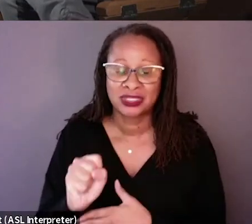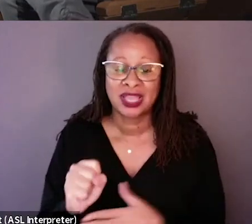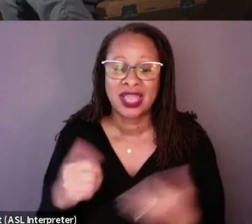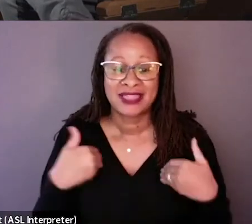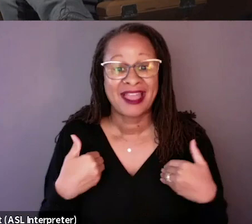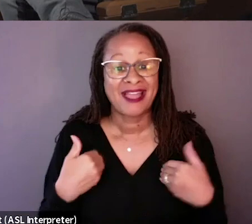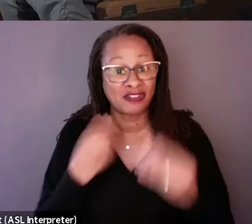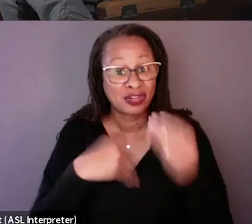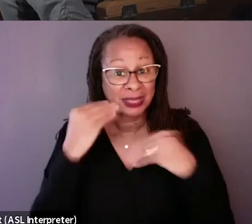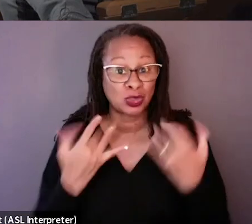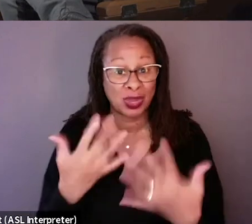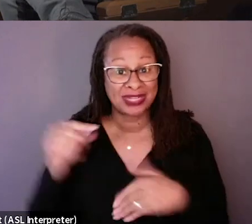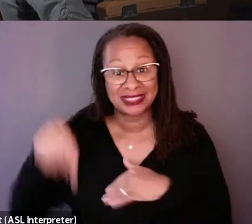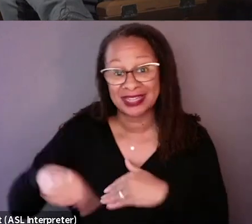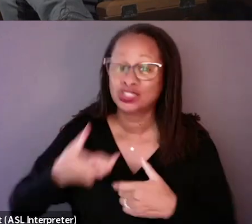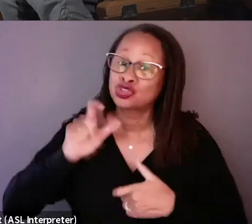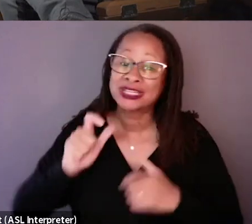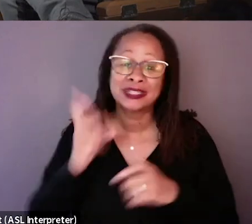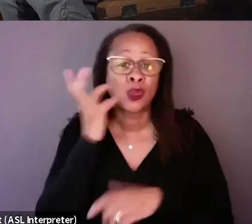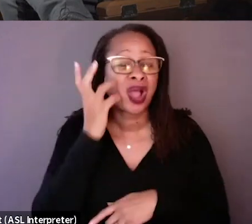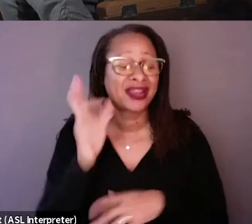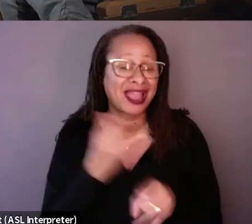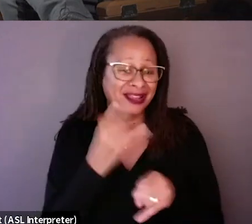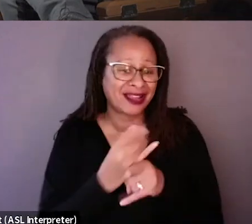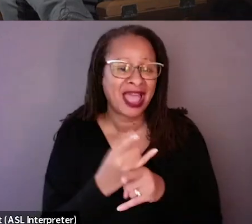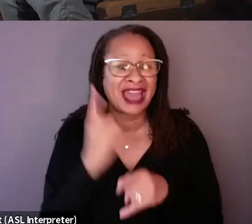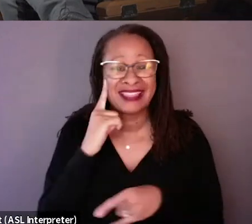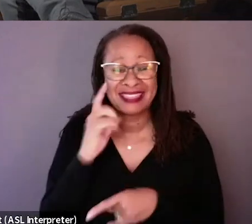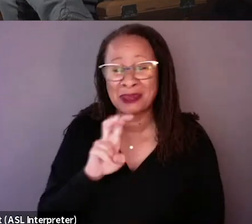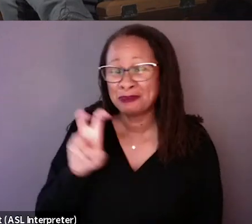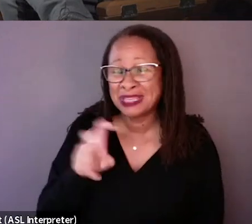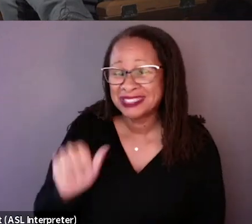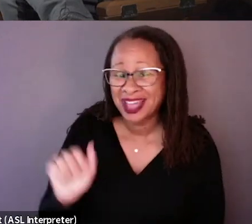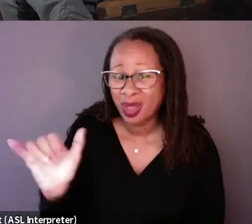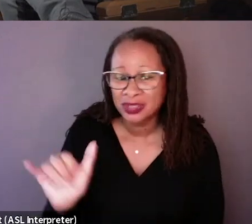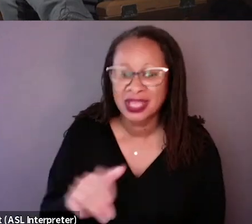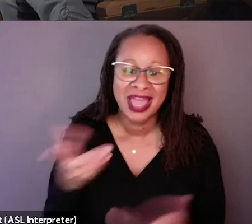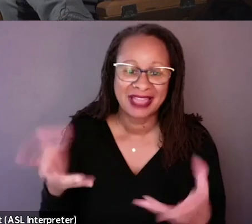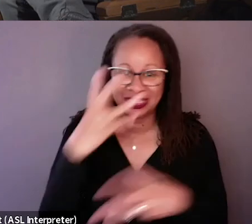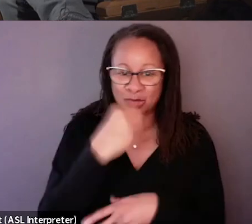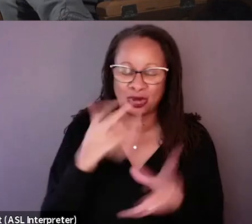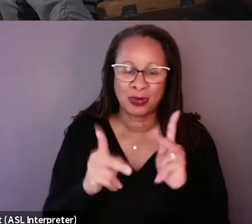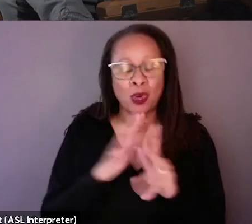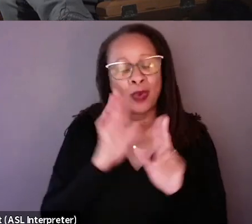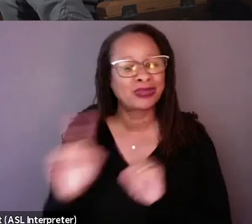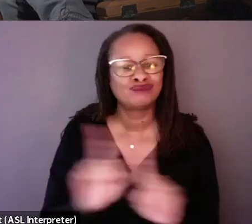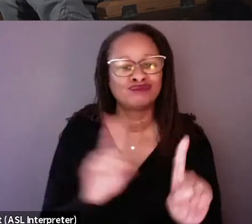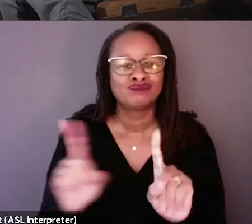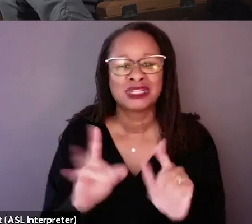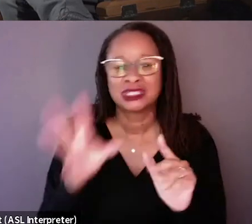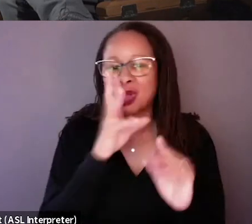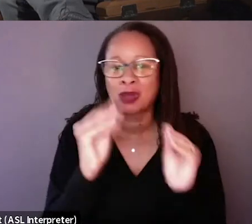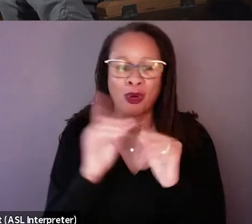waiting downstairs, drinks, wine, alcohol, I believe even pizza, and these lovely people milling around to be talked to more